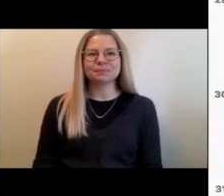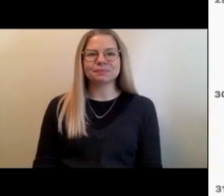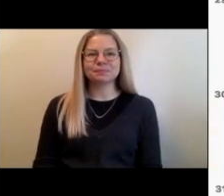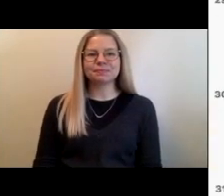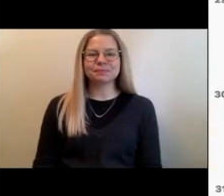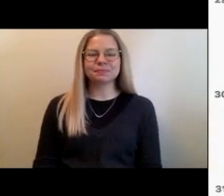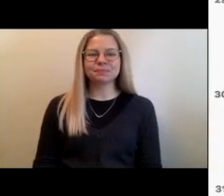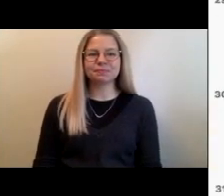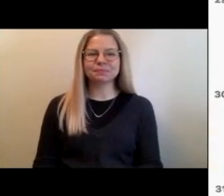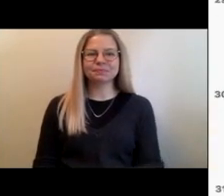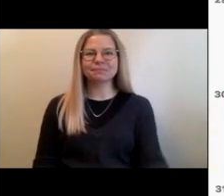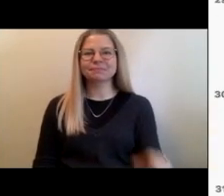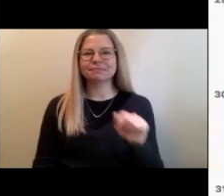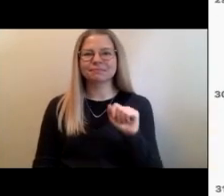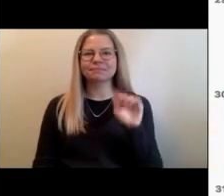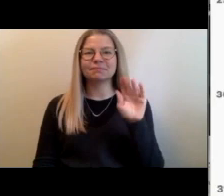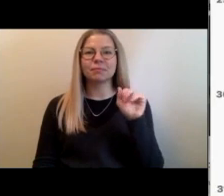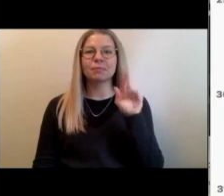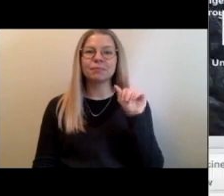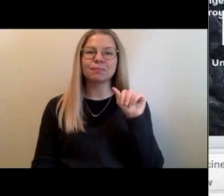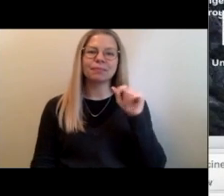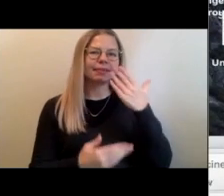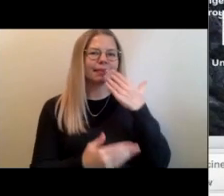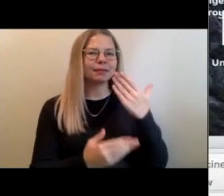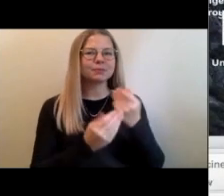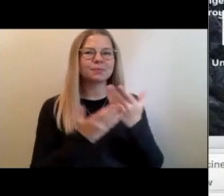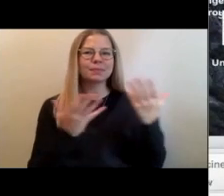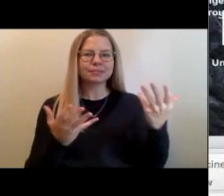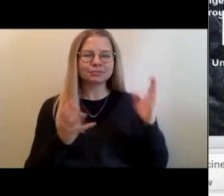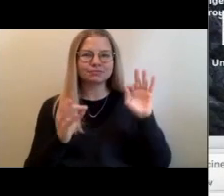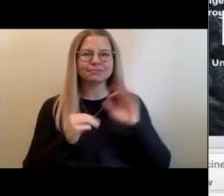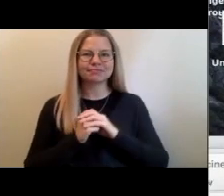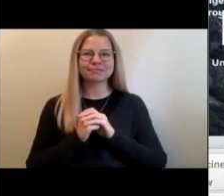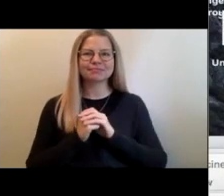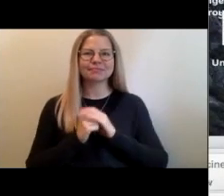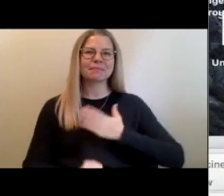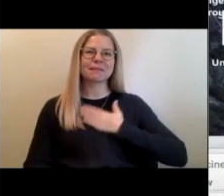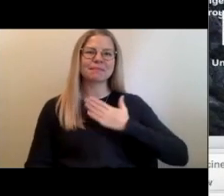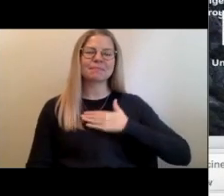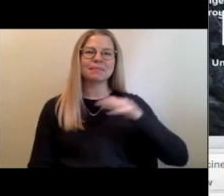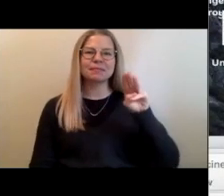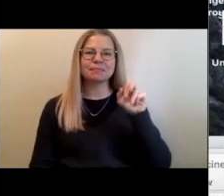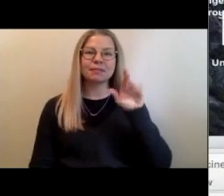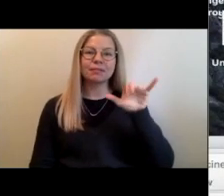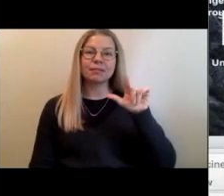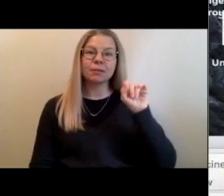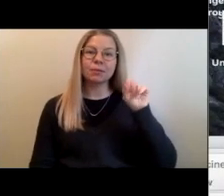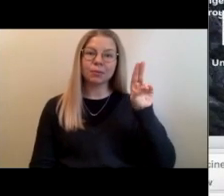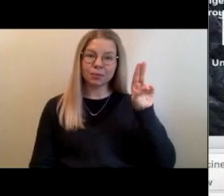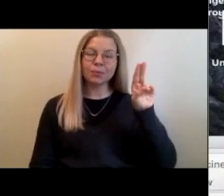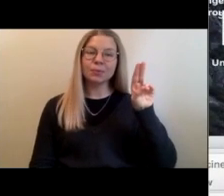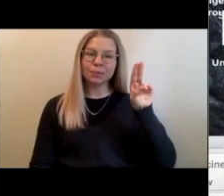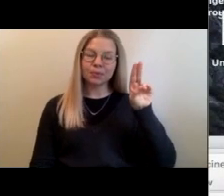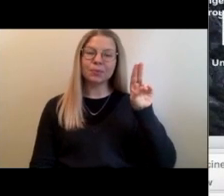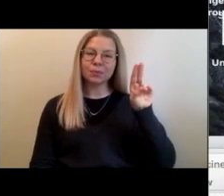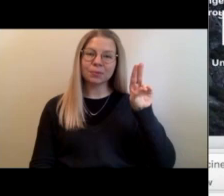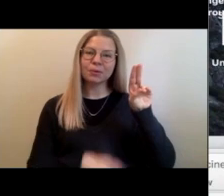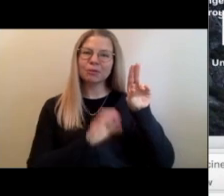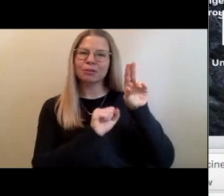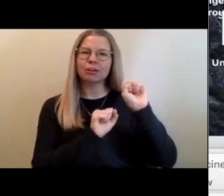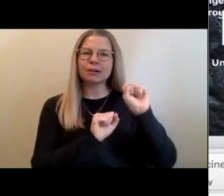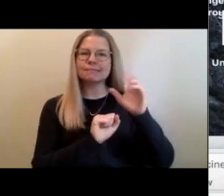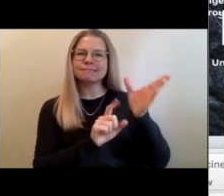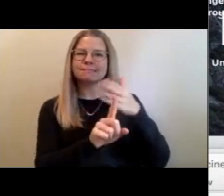Thank you so much, Dr. Paton. I'm so glad that Mary Lou was able to convince you to join us today. That was a